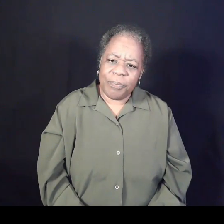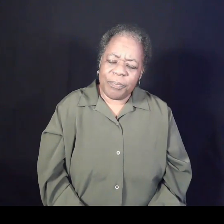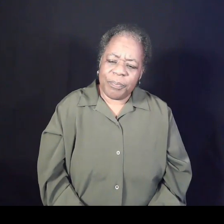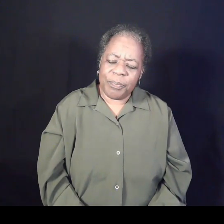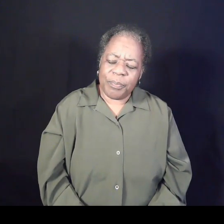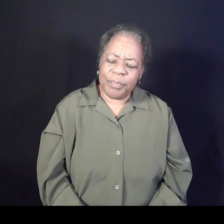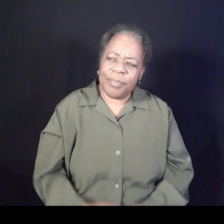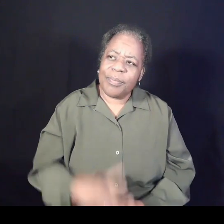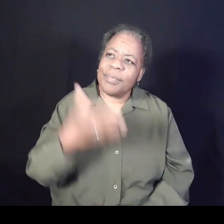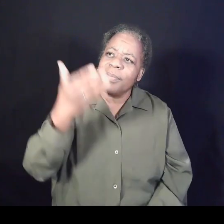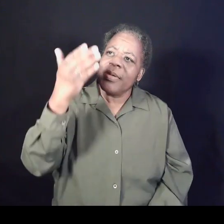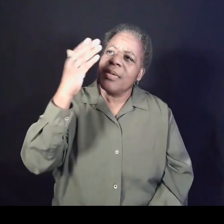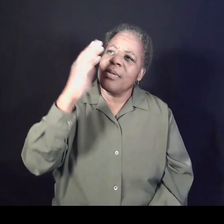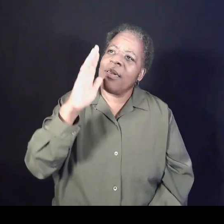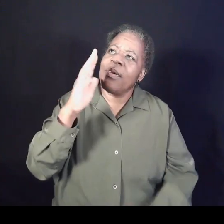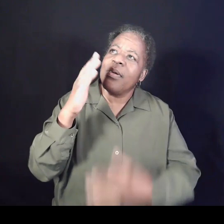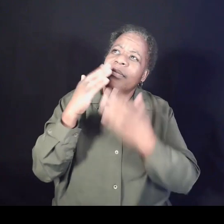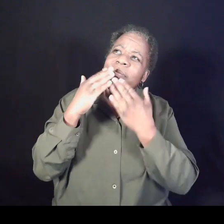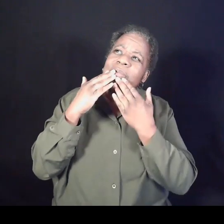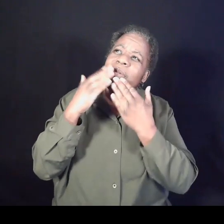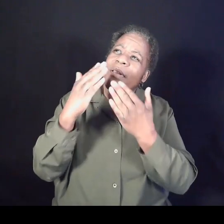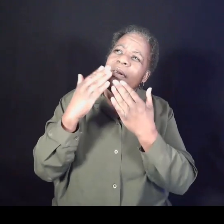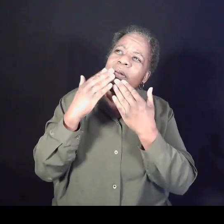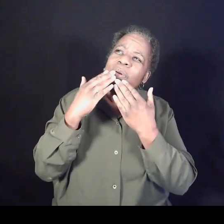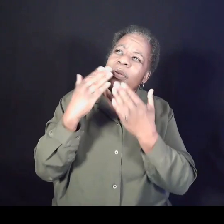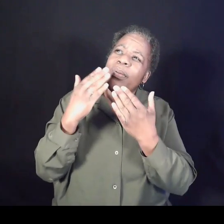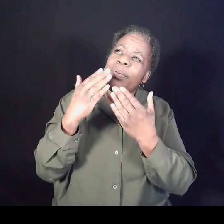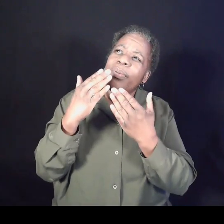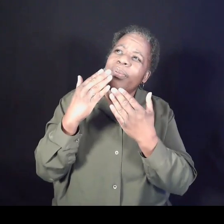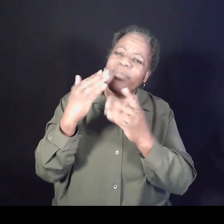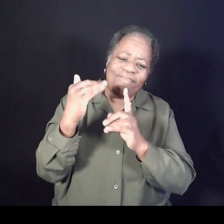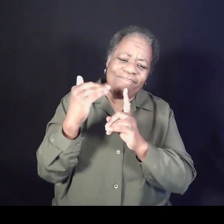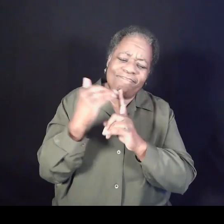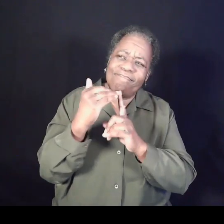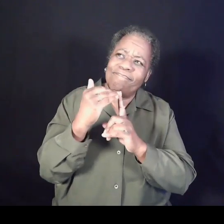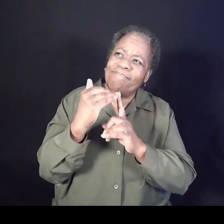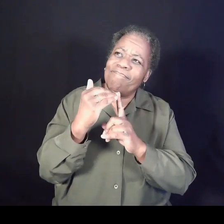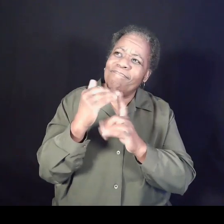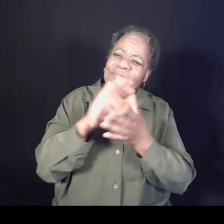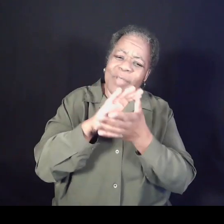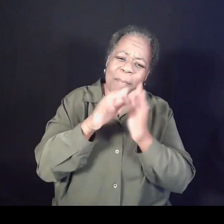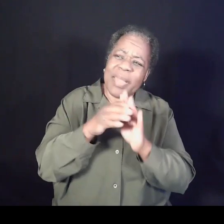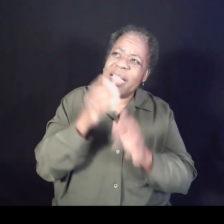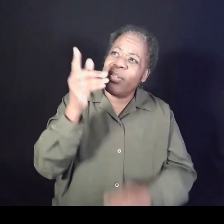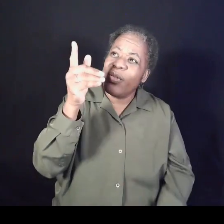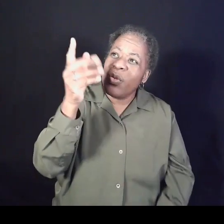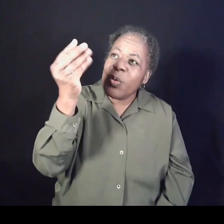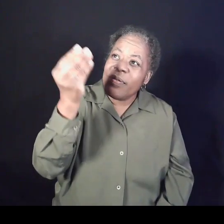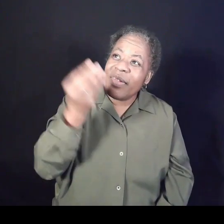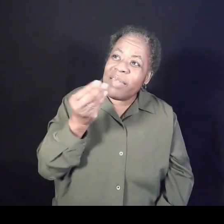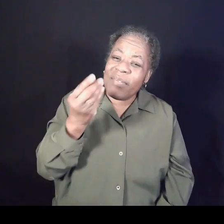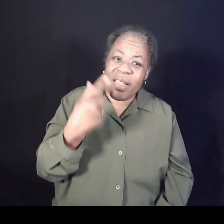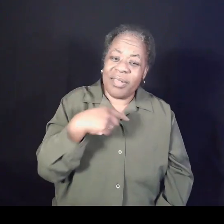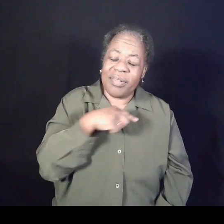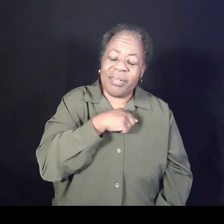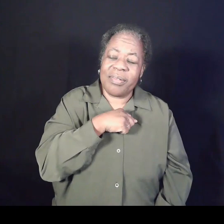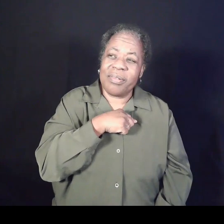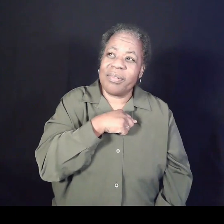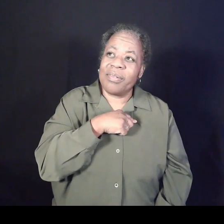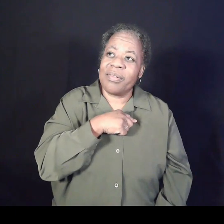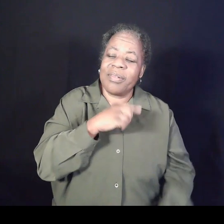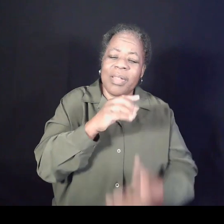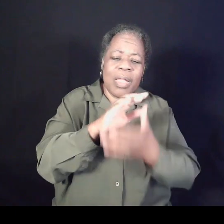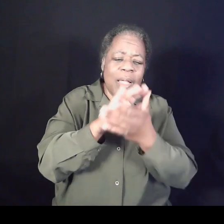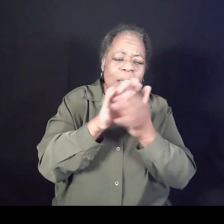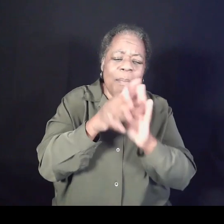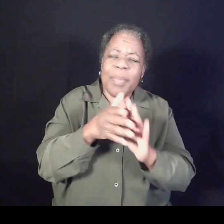God, we thank you so much for you reminding us of the peace that you have given us, of the peace, Lord God, that we can